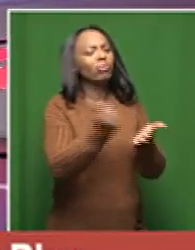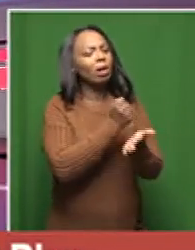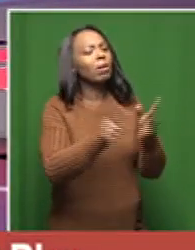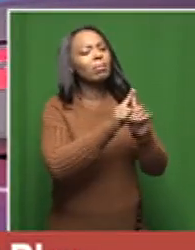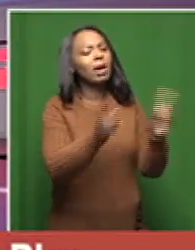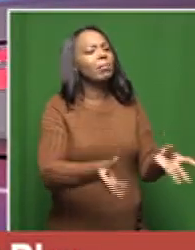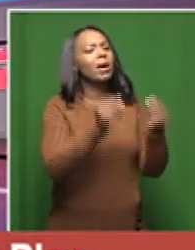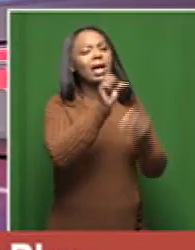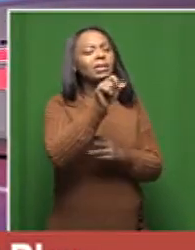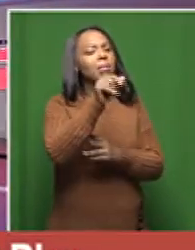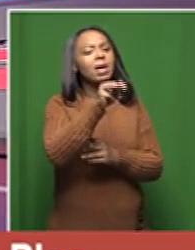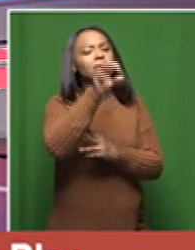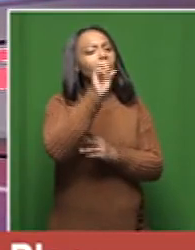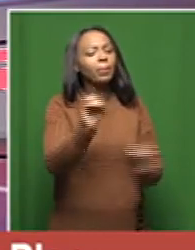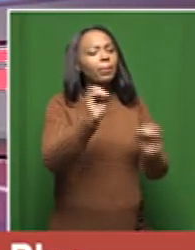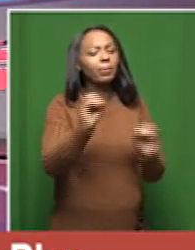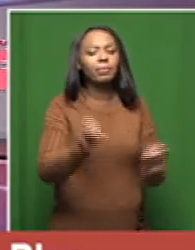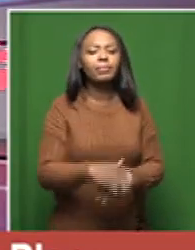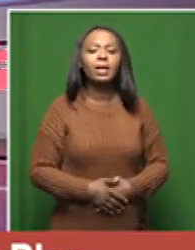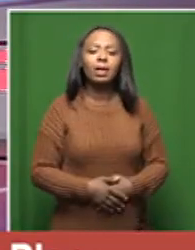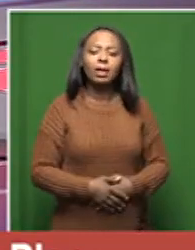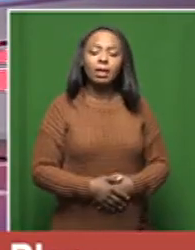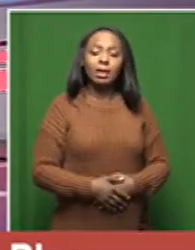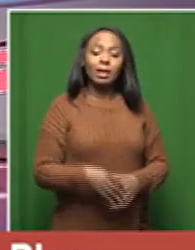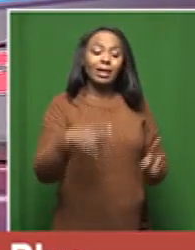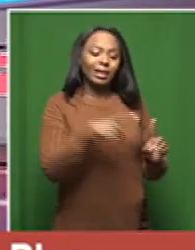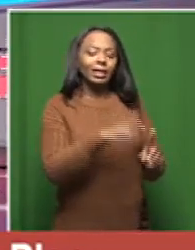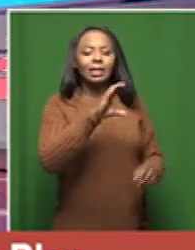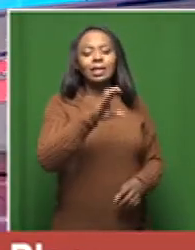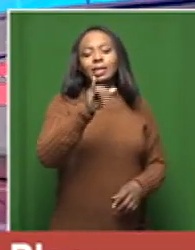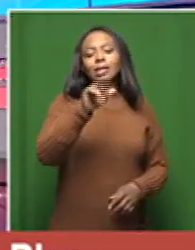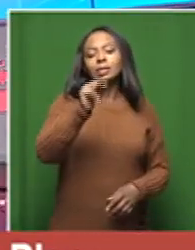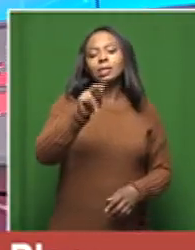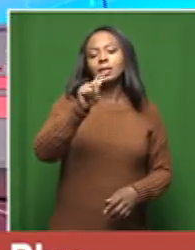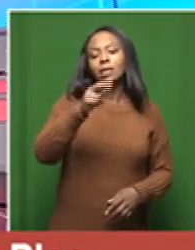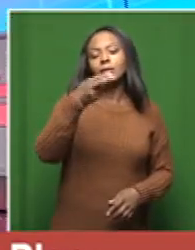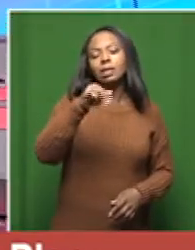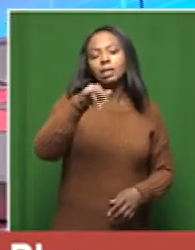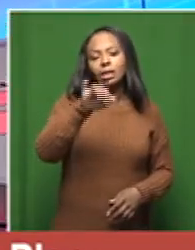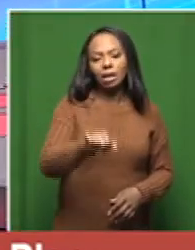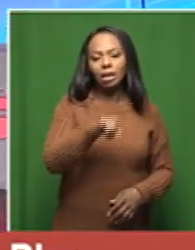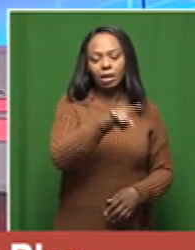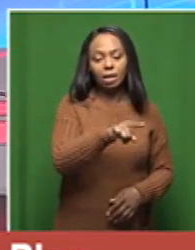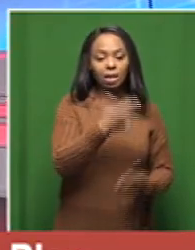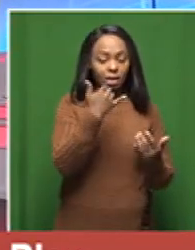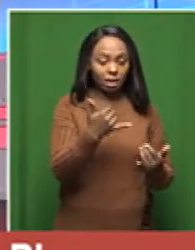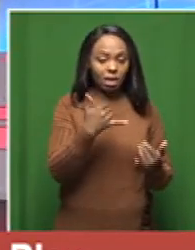of Cynthia, I do think that she can do 2 things. One is she could certainly share her details with